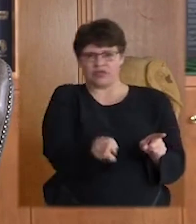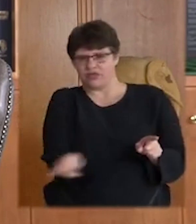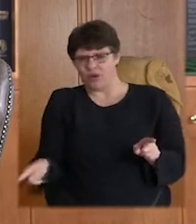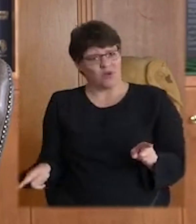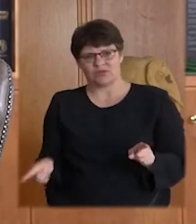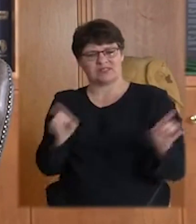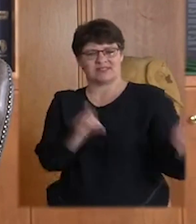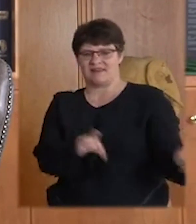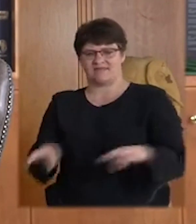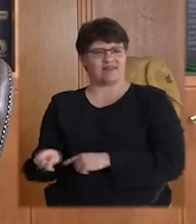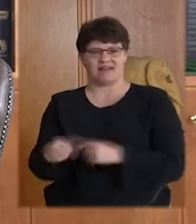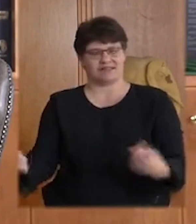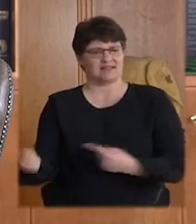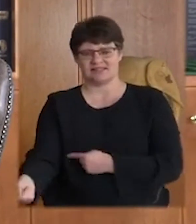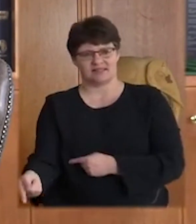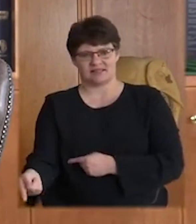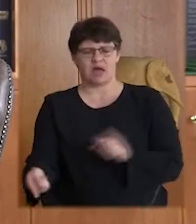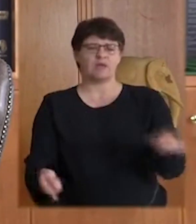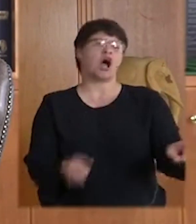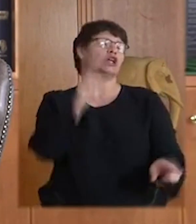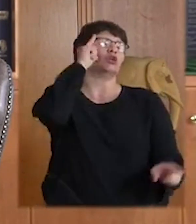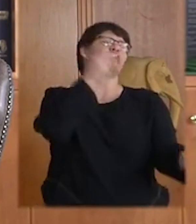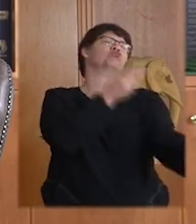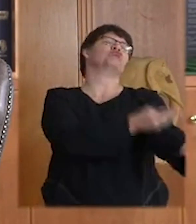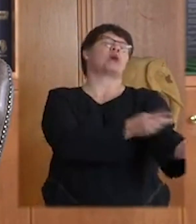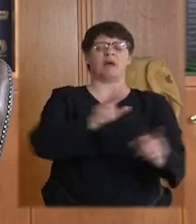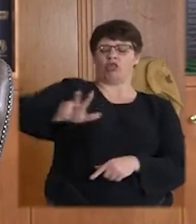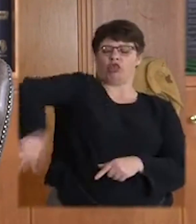the poor and sleep peacefully at night.